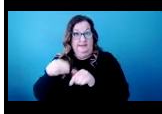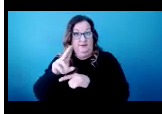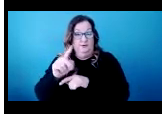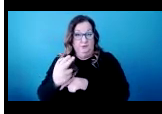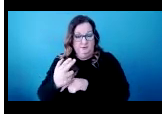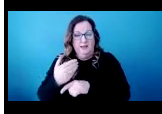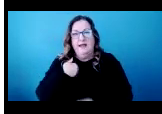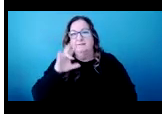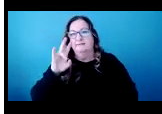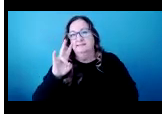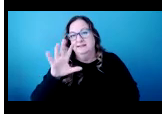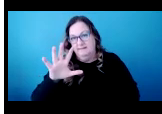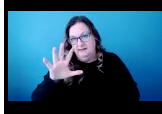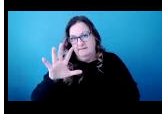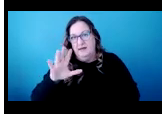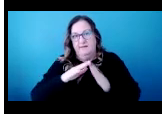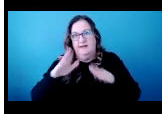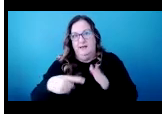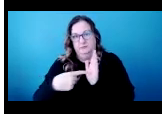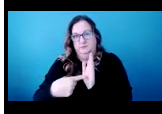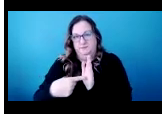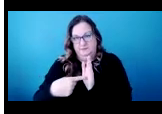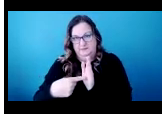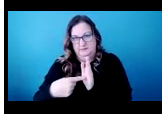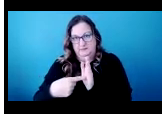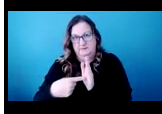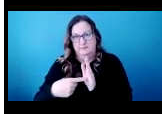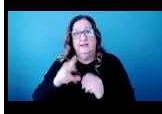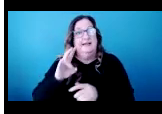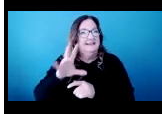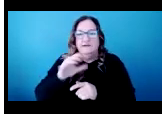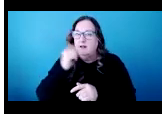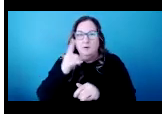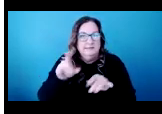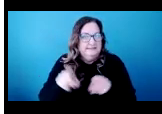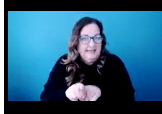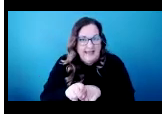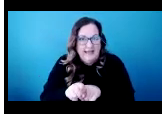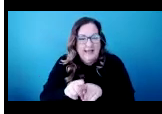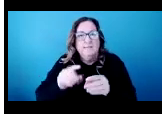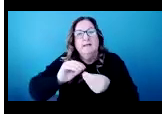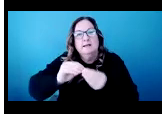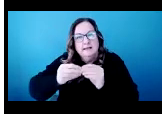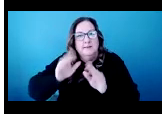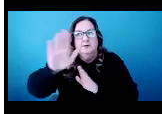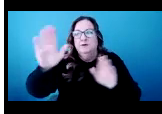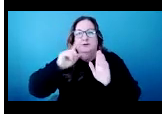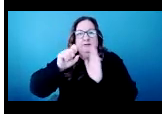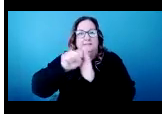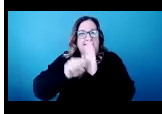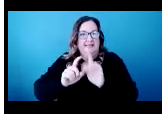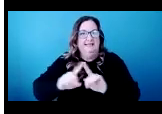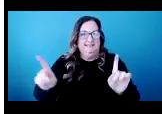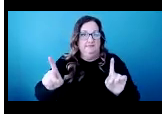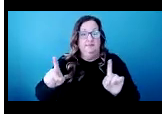have 75 House members. That'll be different. The number of people is different for every state. But here in Utah,